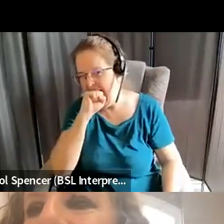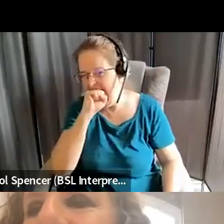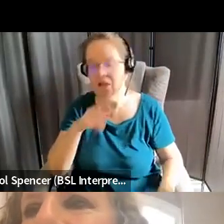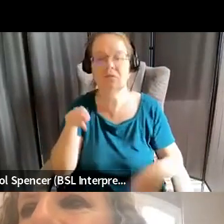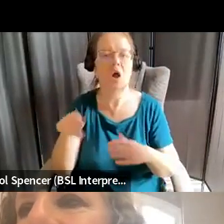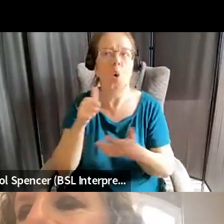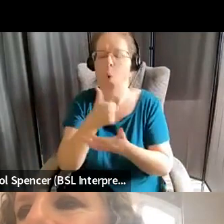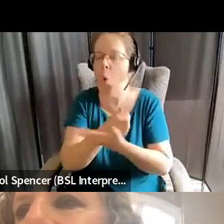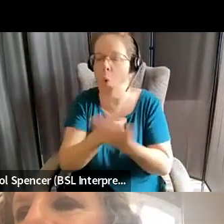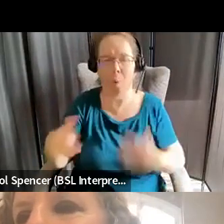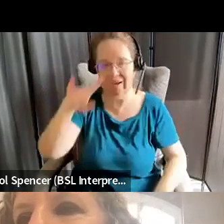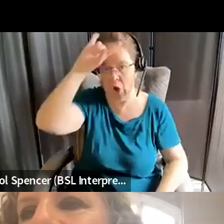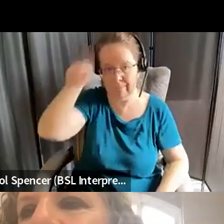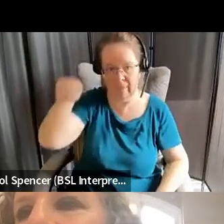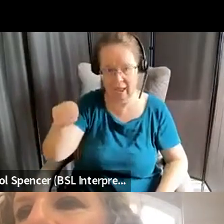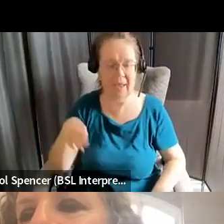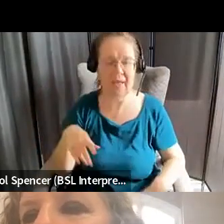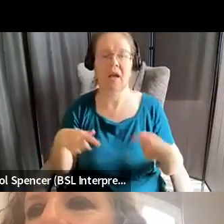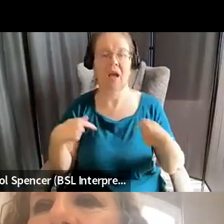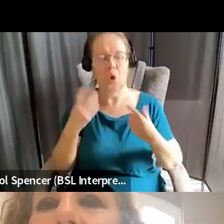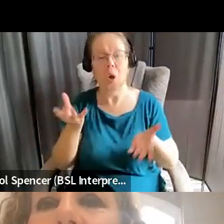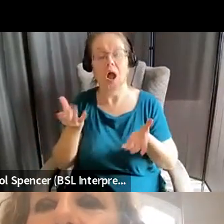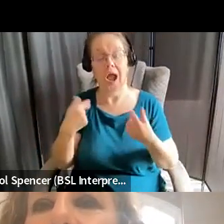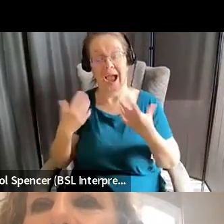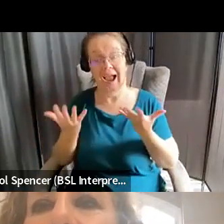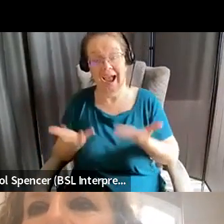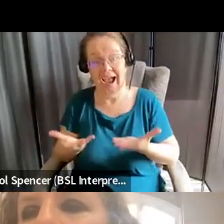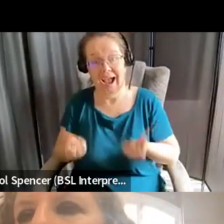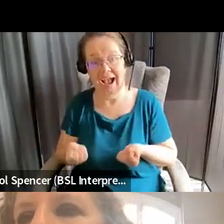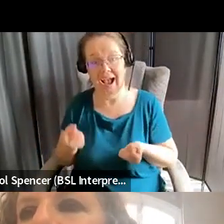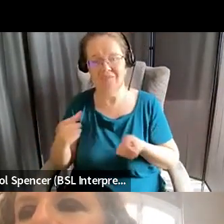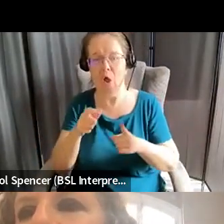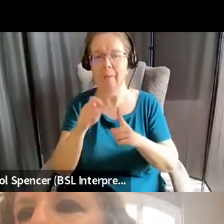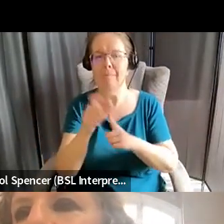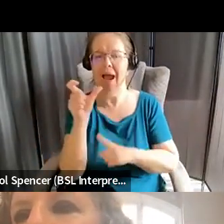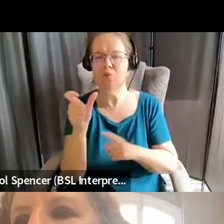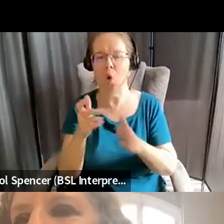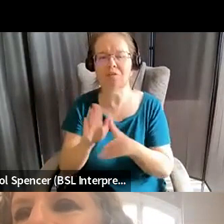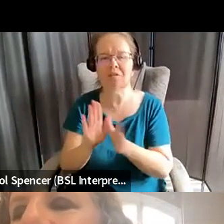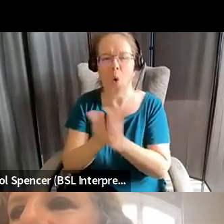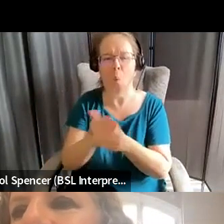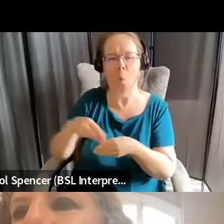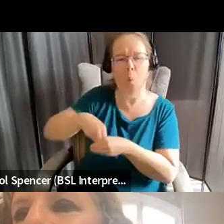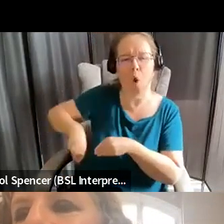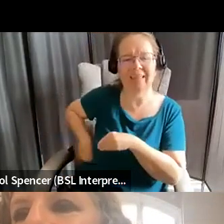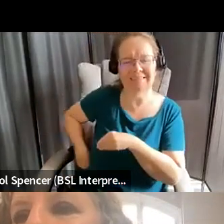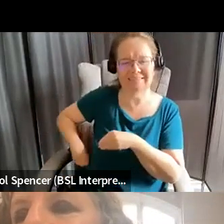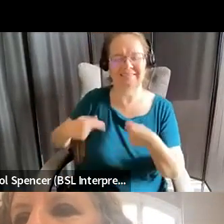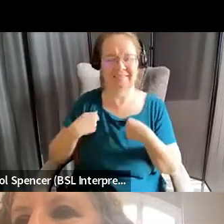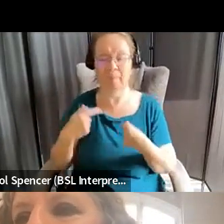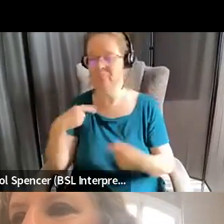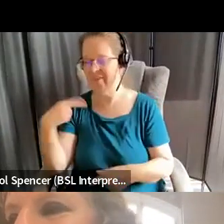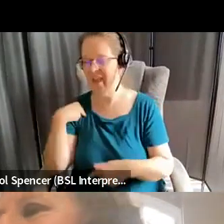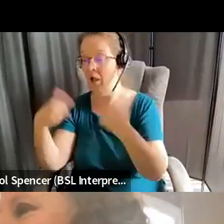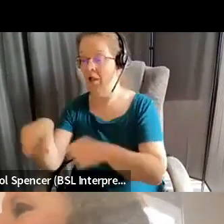always a bit of a nightmare. So I've got a password wallet piece of software, but by the time I get back to whatever the